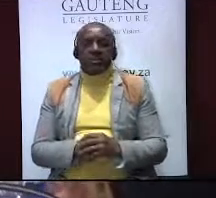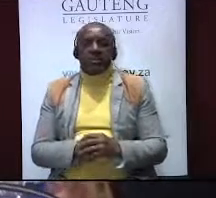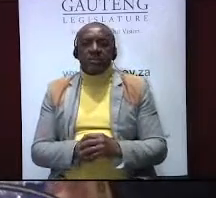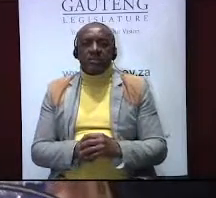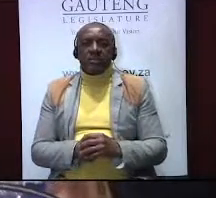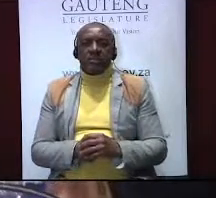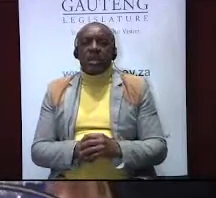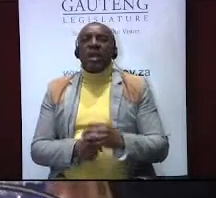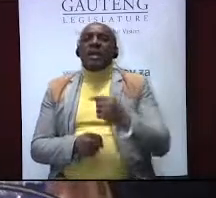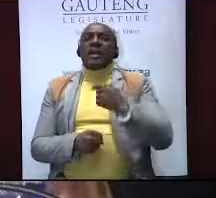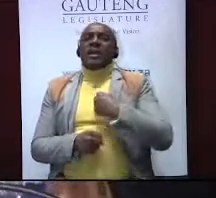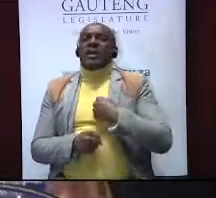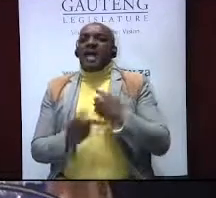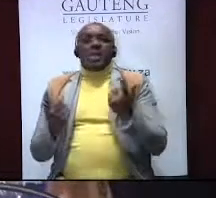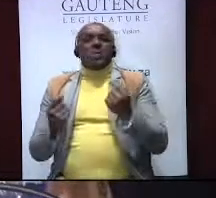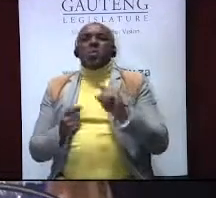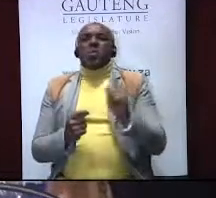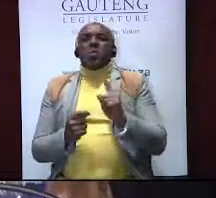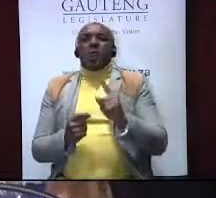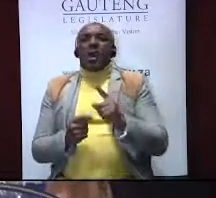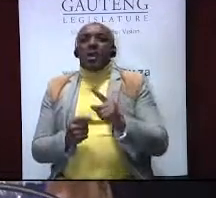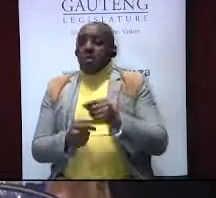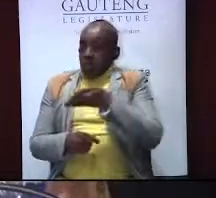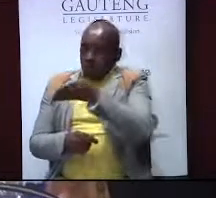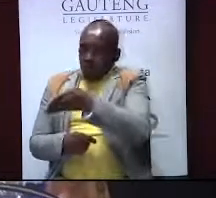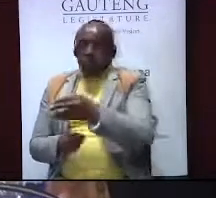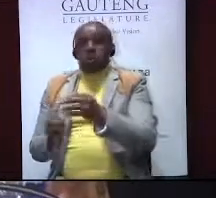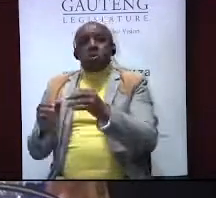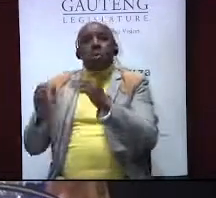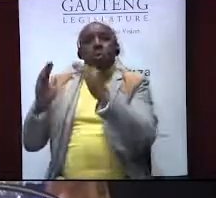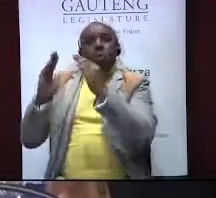What are we doing inside those homes?